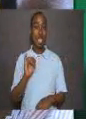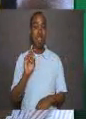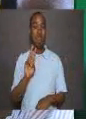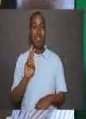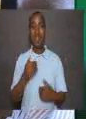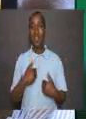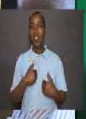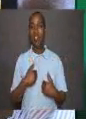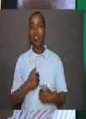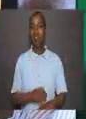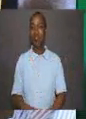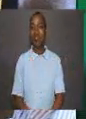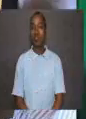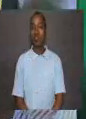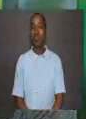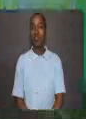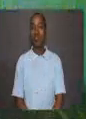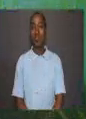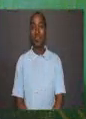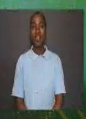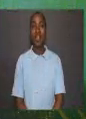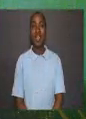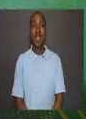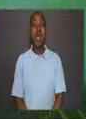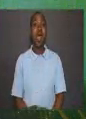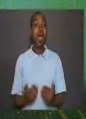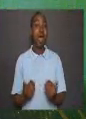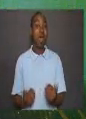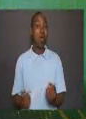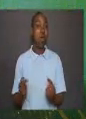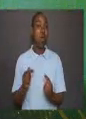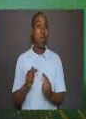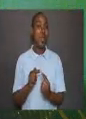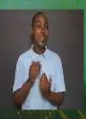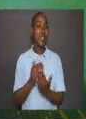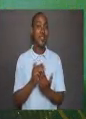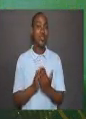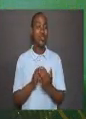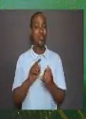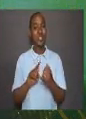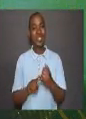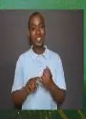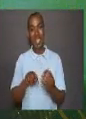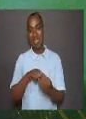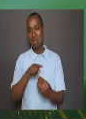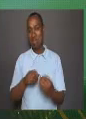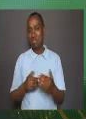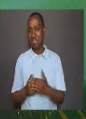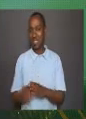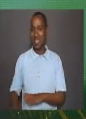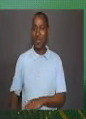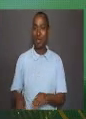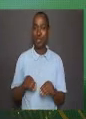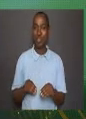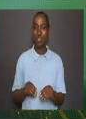individuals who are infected. We have come to the end of our lesson for